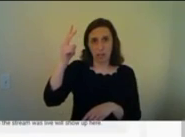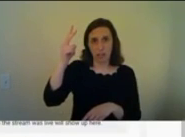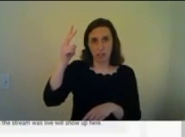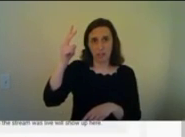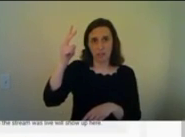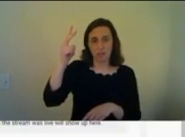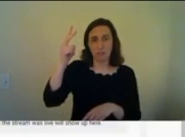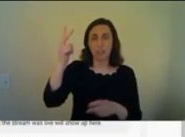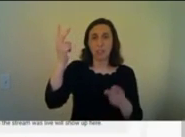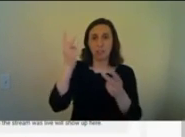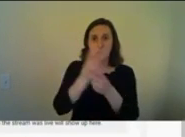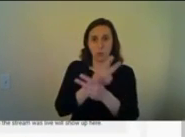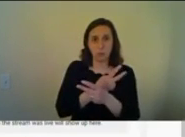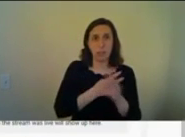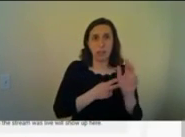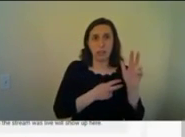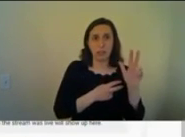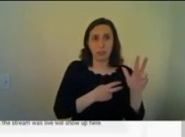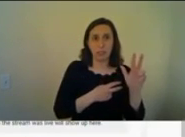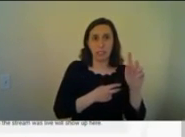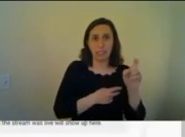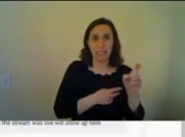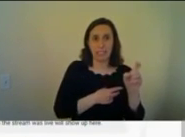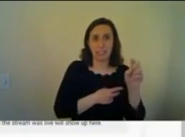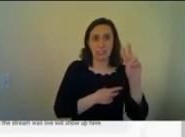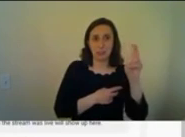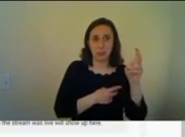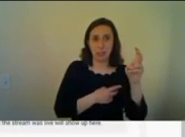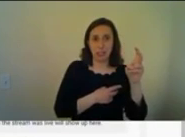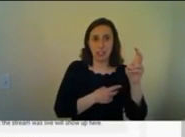when I multiply 3x squared by x